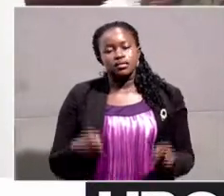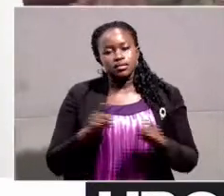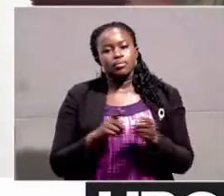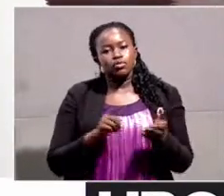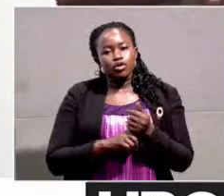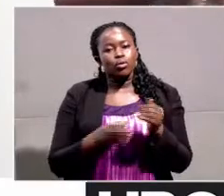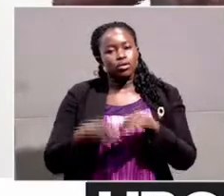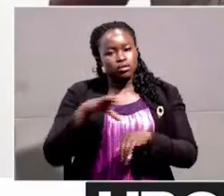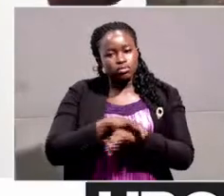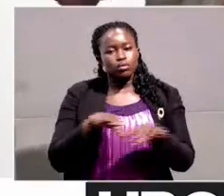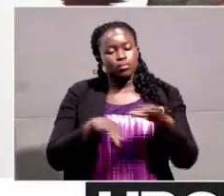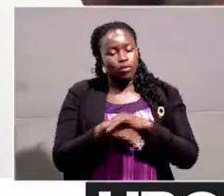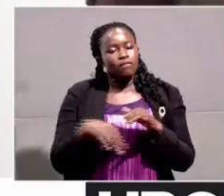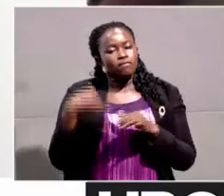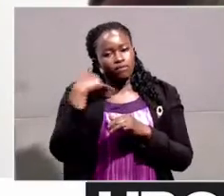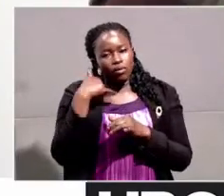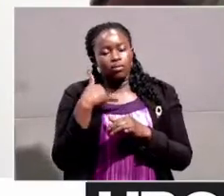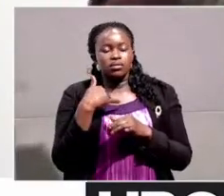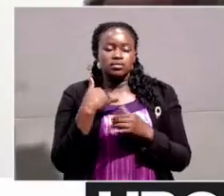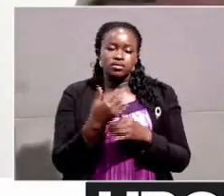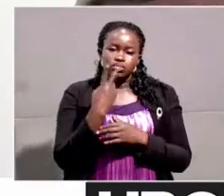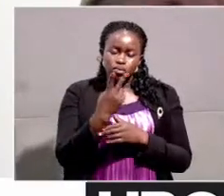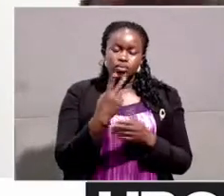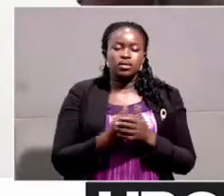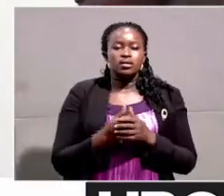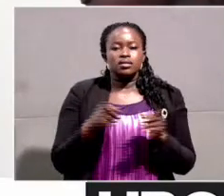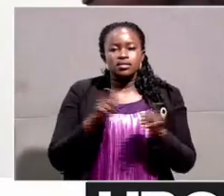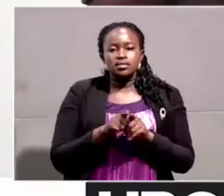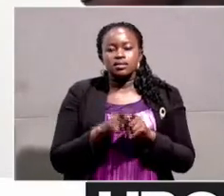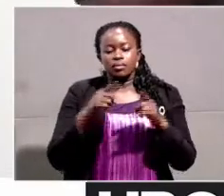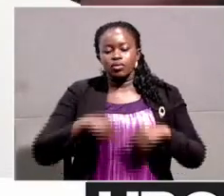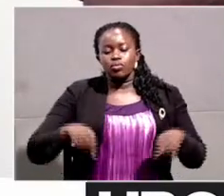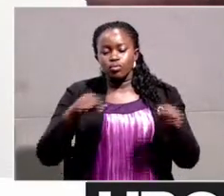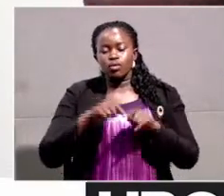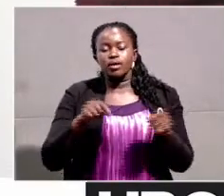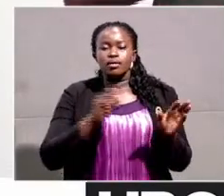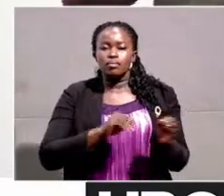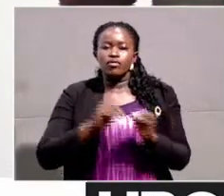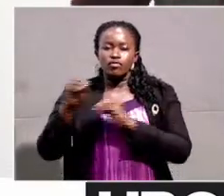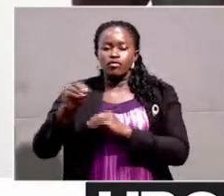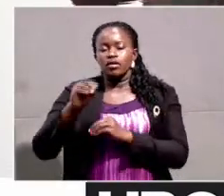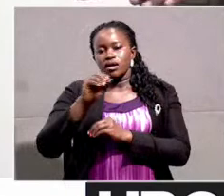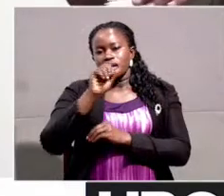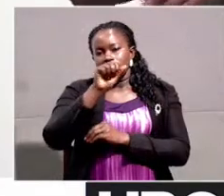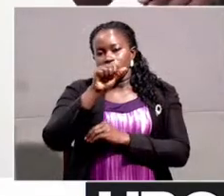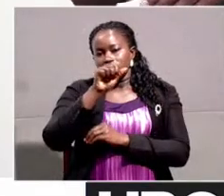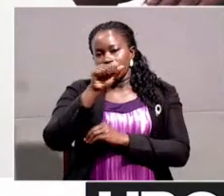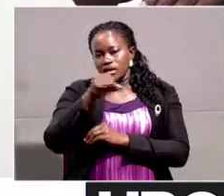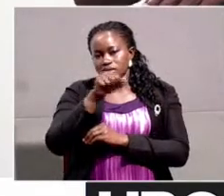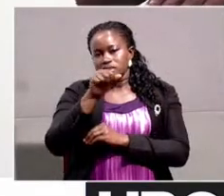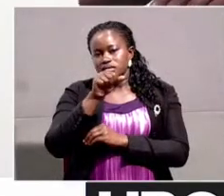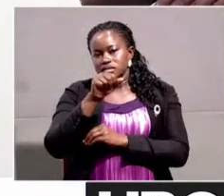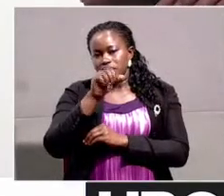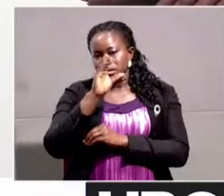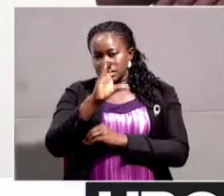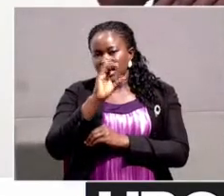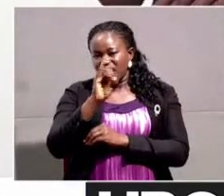two mobile phones. And we managed to transfer these to SID Chireka, where we are processing